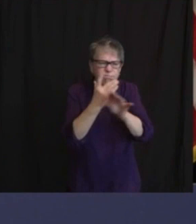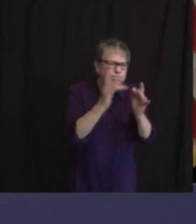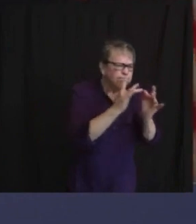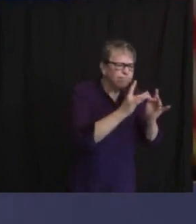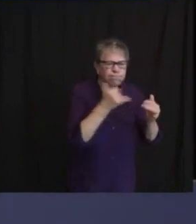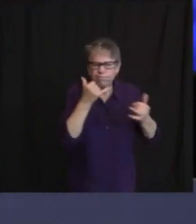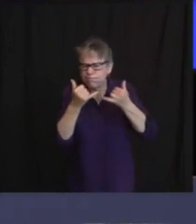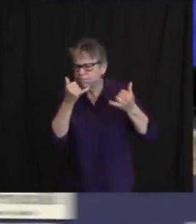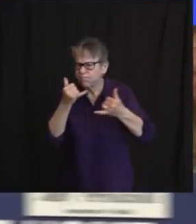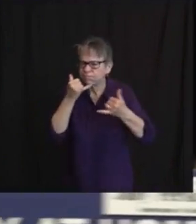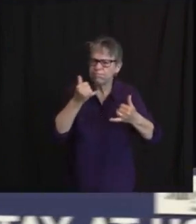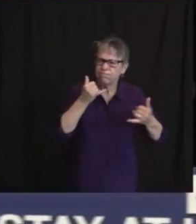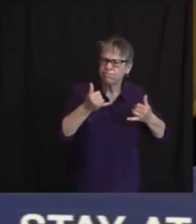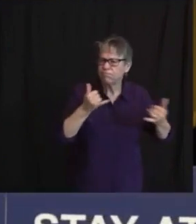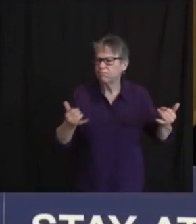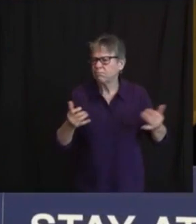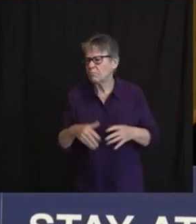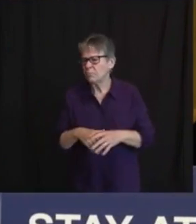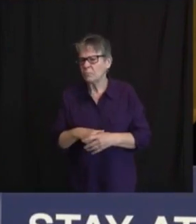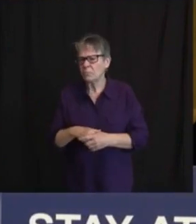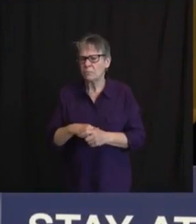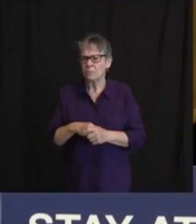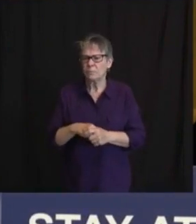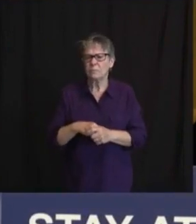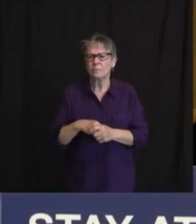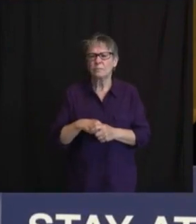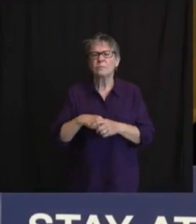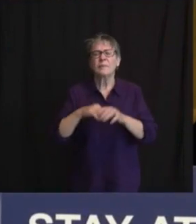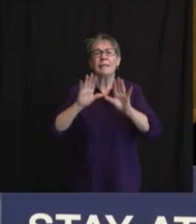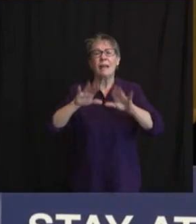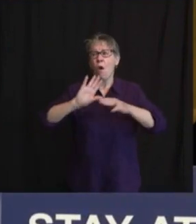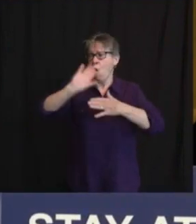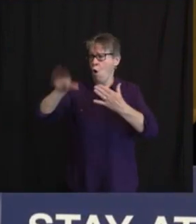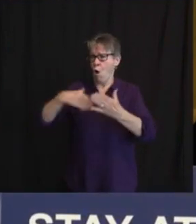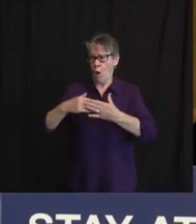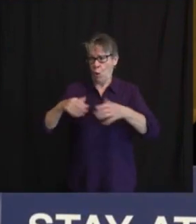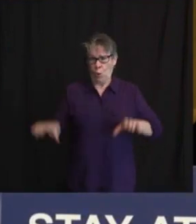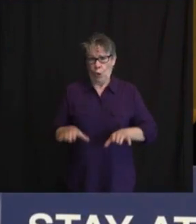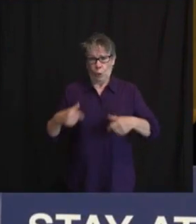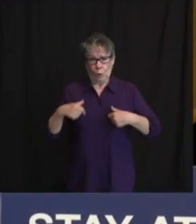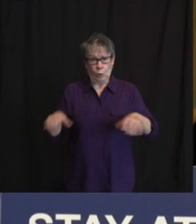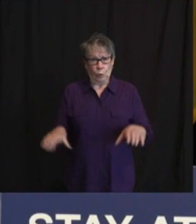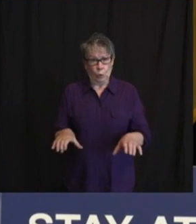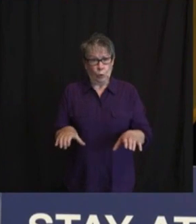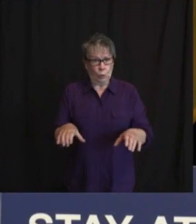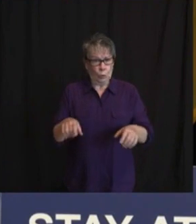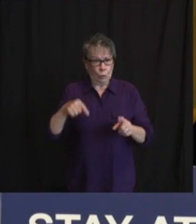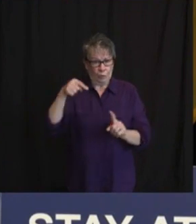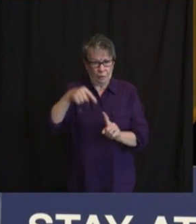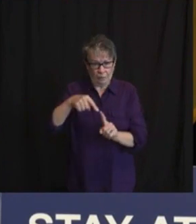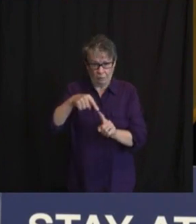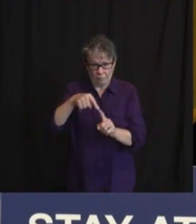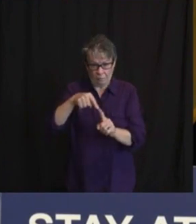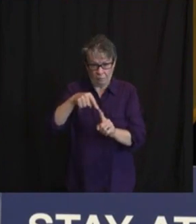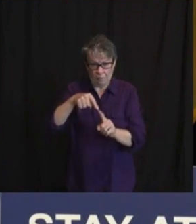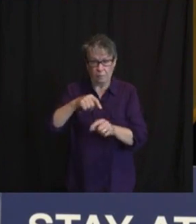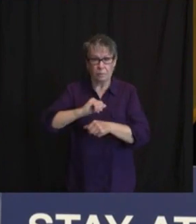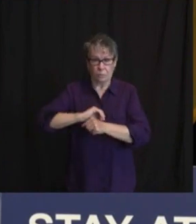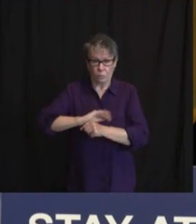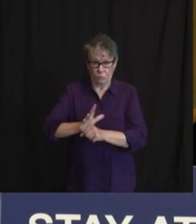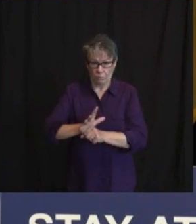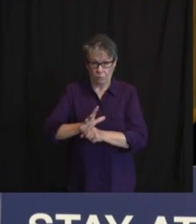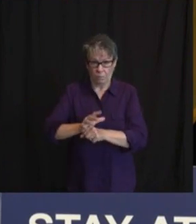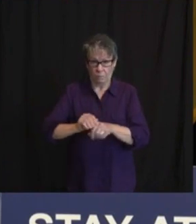The task force has met weekly since February 3rd, when the governor